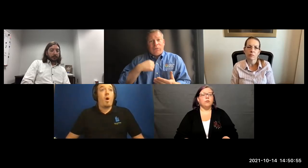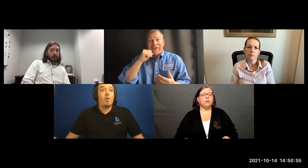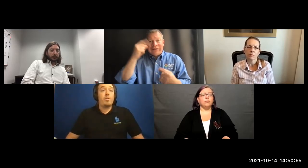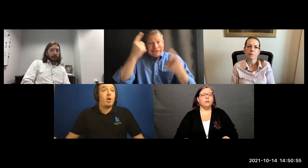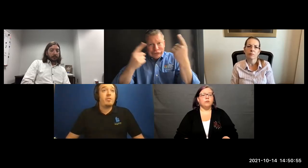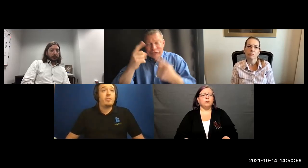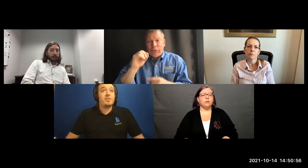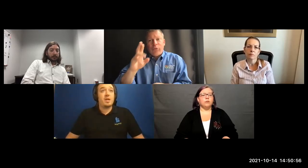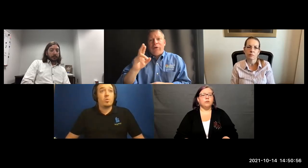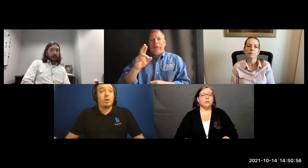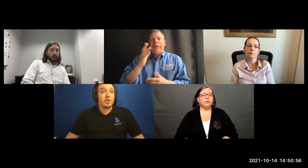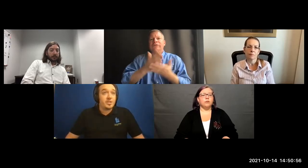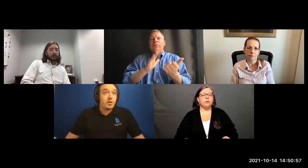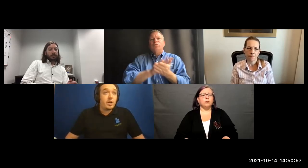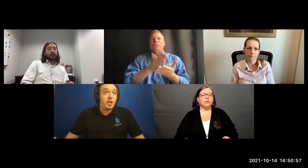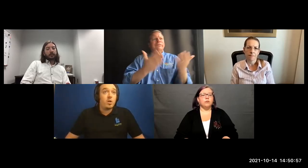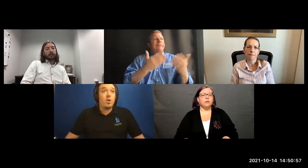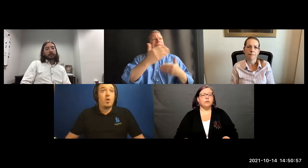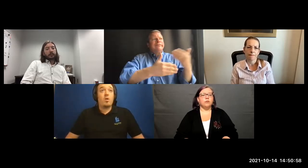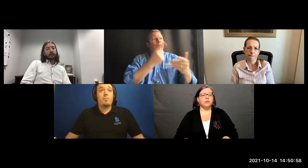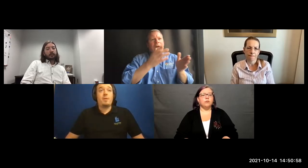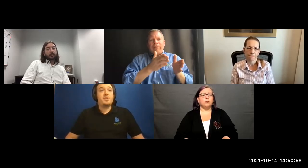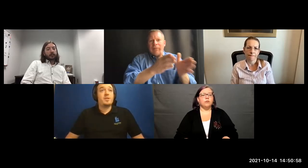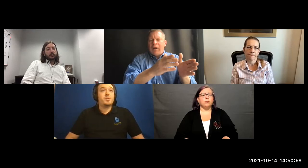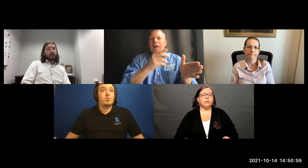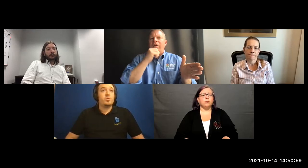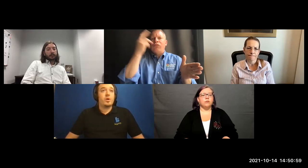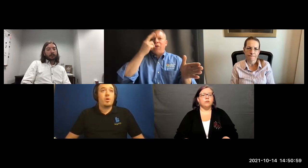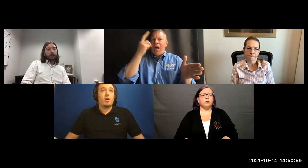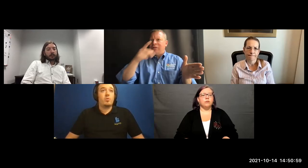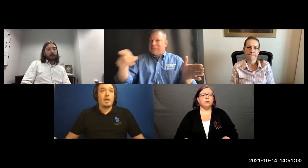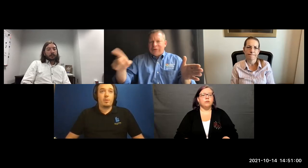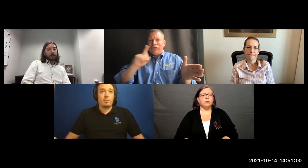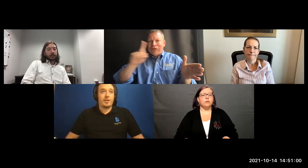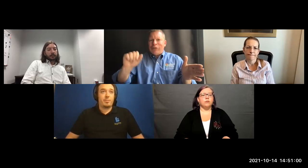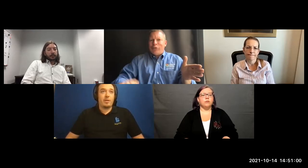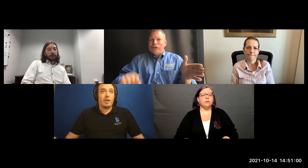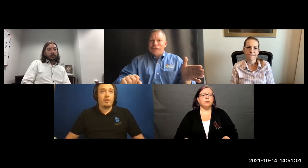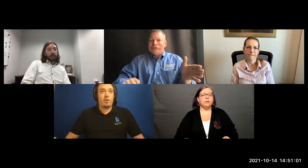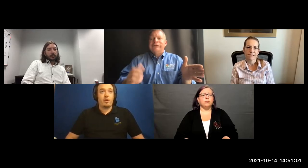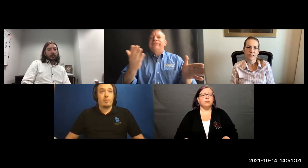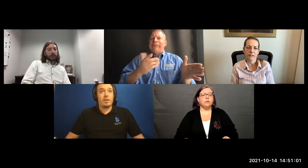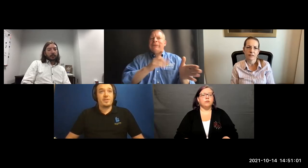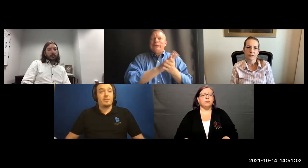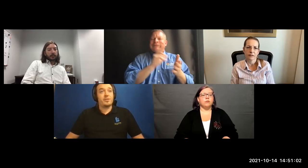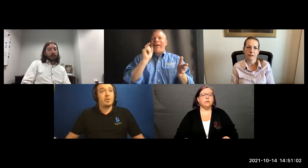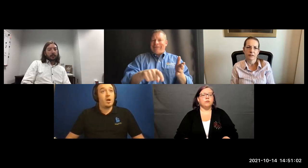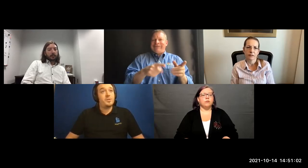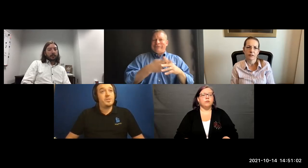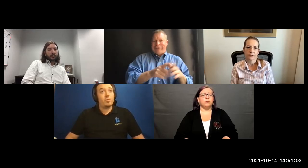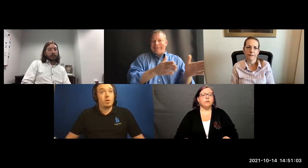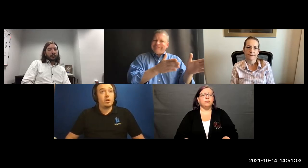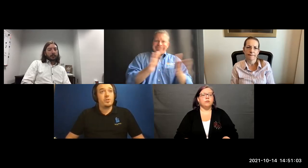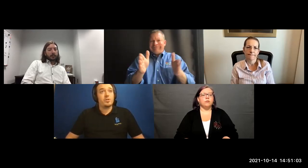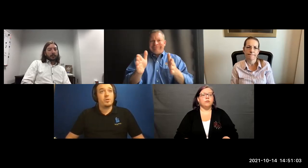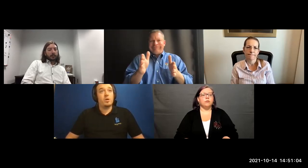you know, are there other things that we're not considering? Maybe some schools are down a particular pathway and they're not realizing that there's other